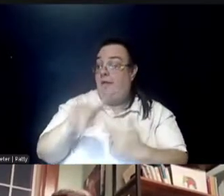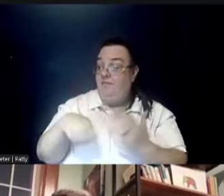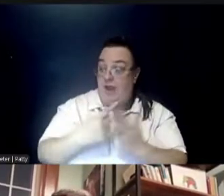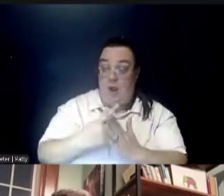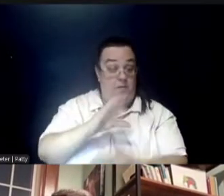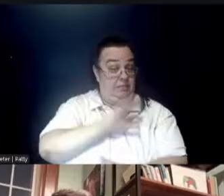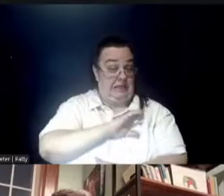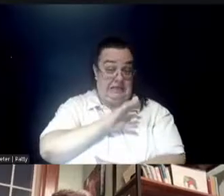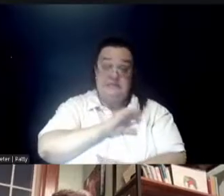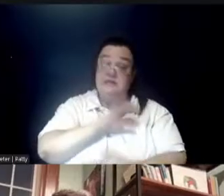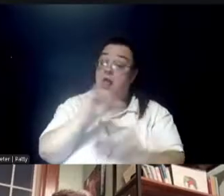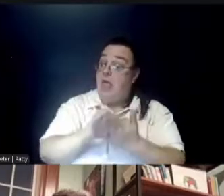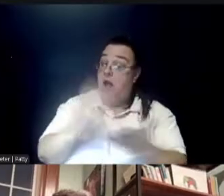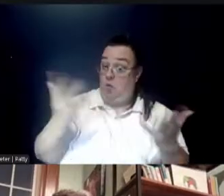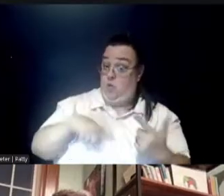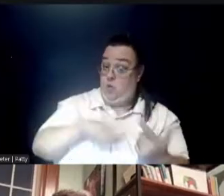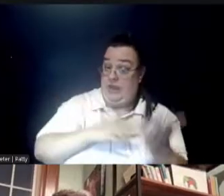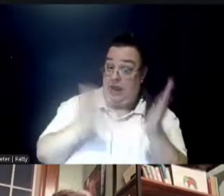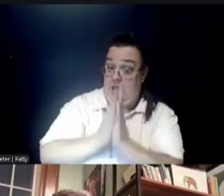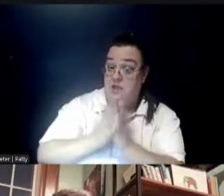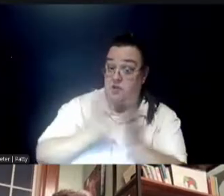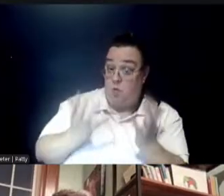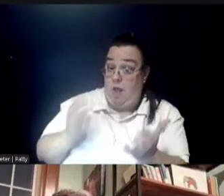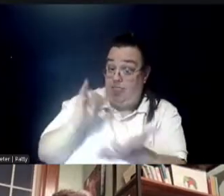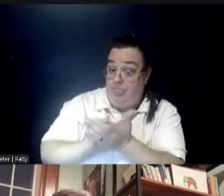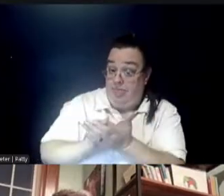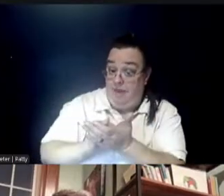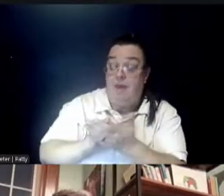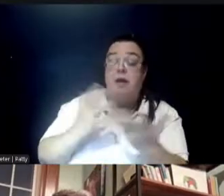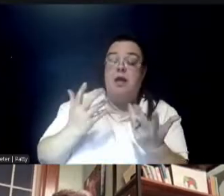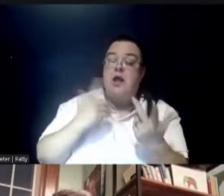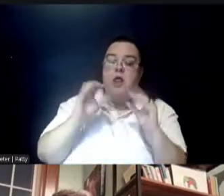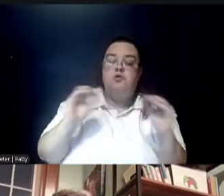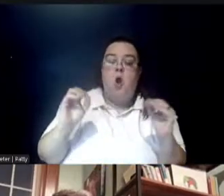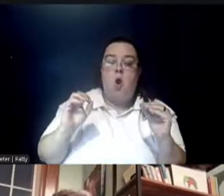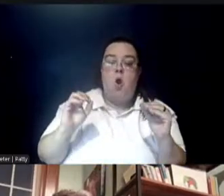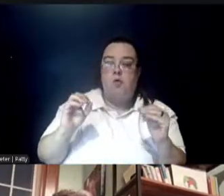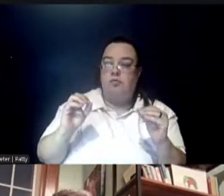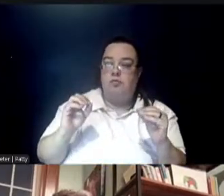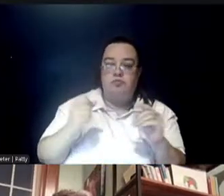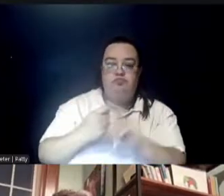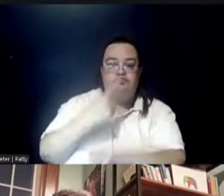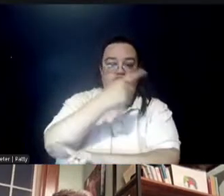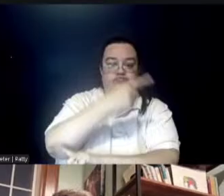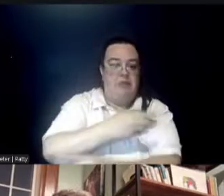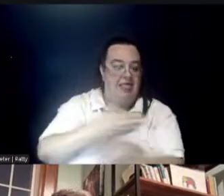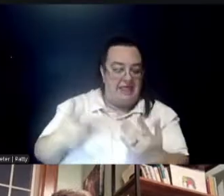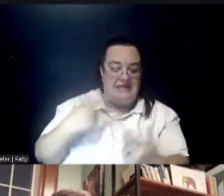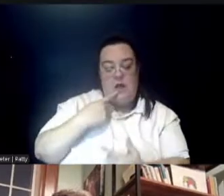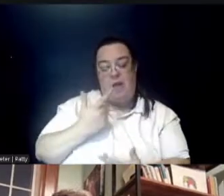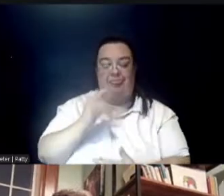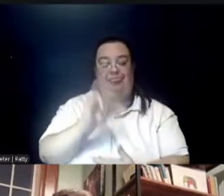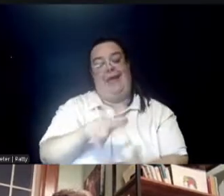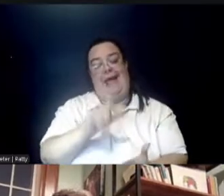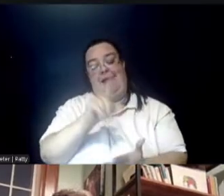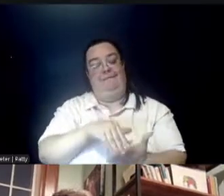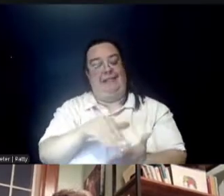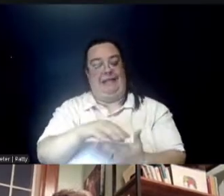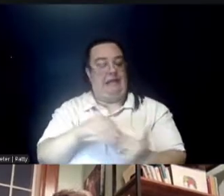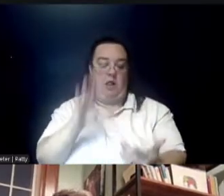we've asked for. There's no one-off in here where I could go, well, that $1 million is not going to come back.